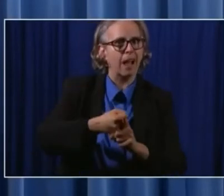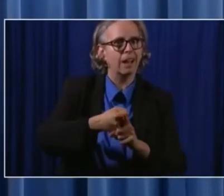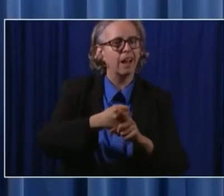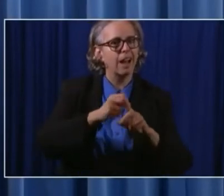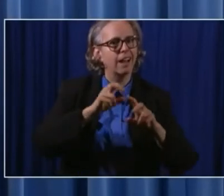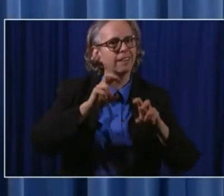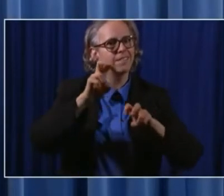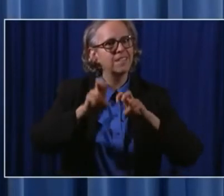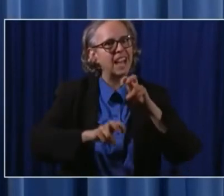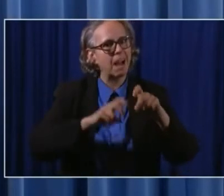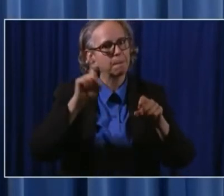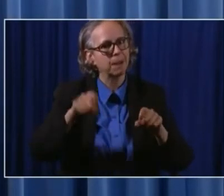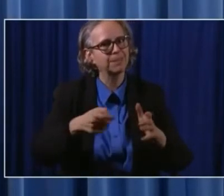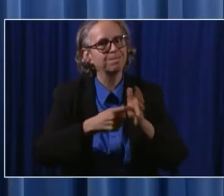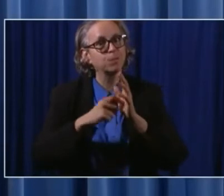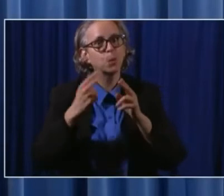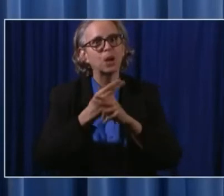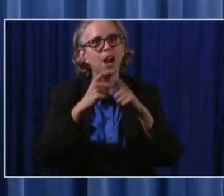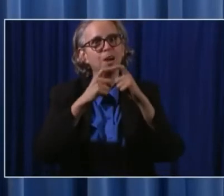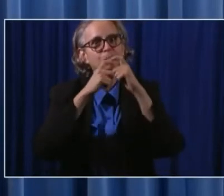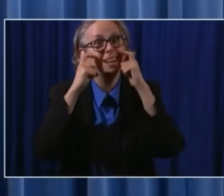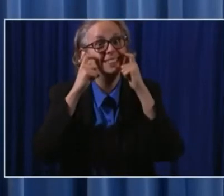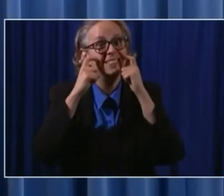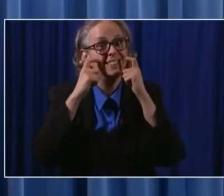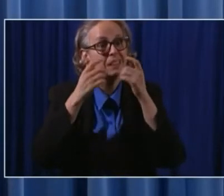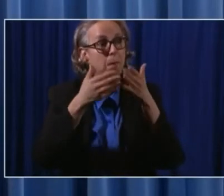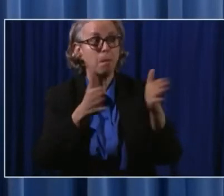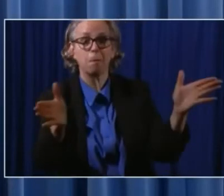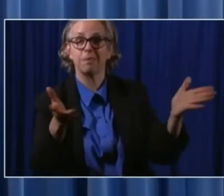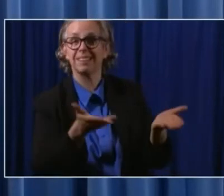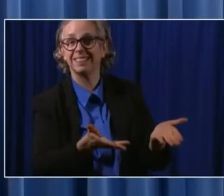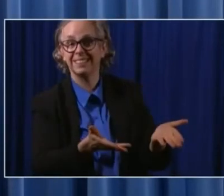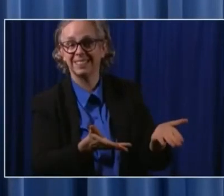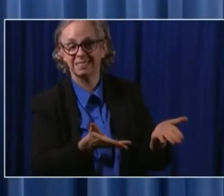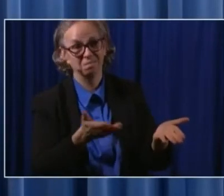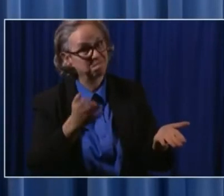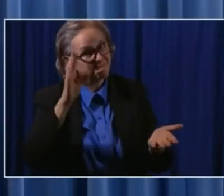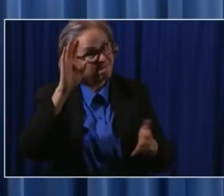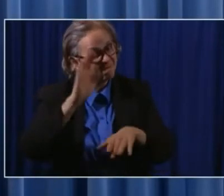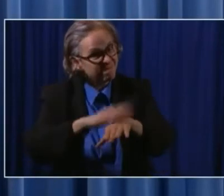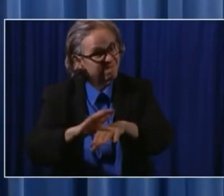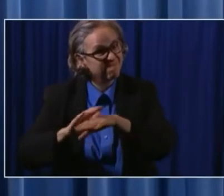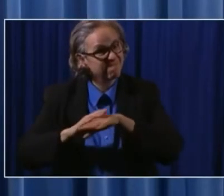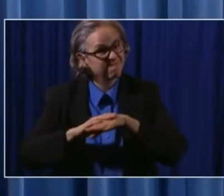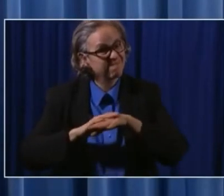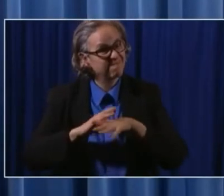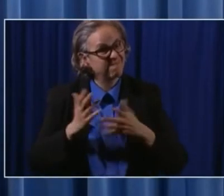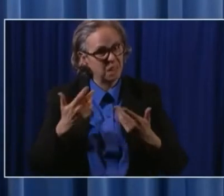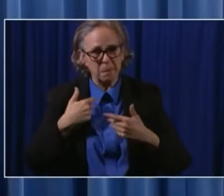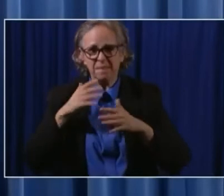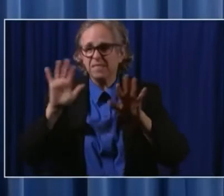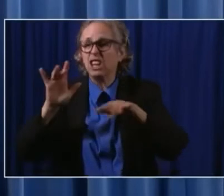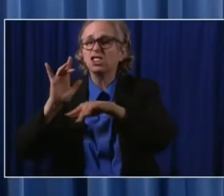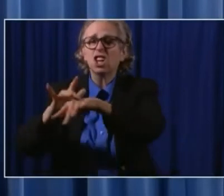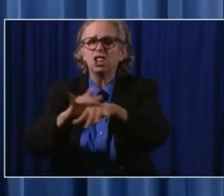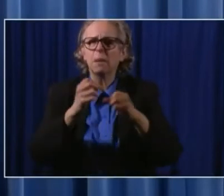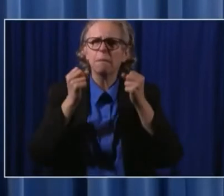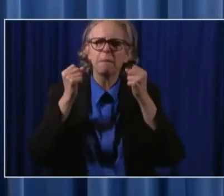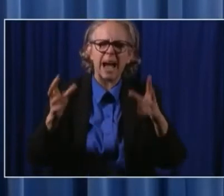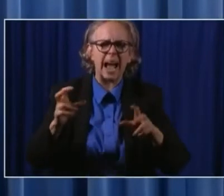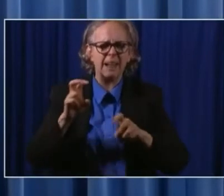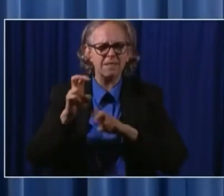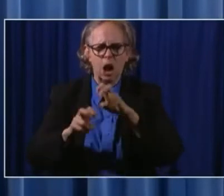there's nobody there, or not too many people there. And I've been there myself, and so many fairs at early morning, but people just